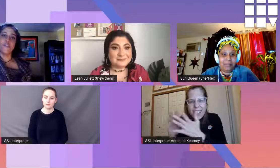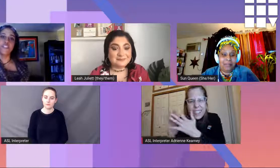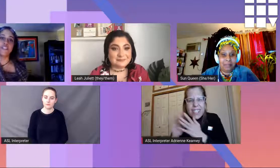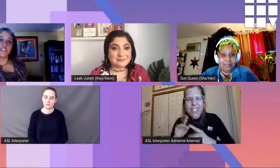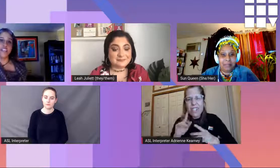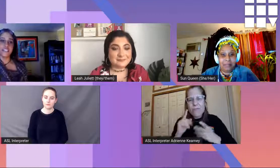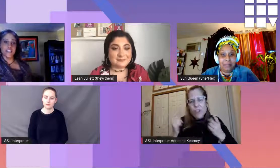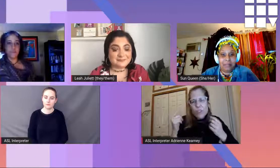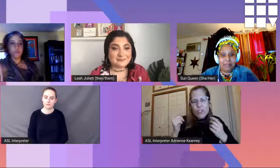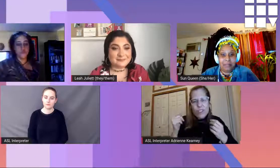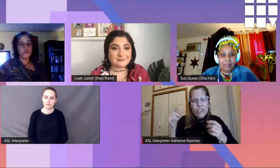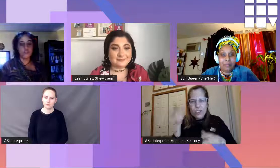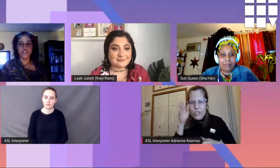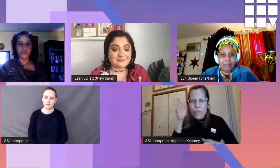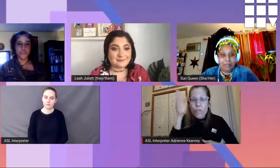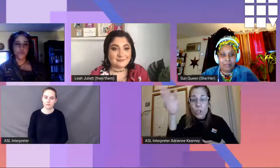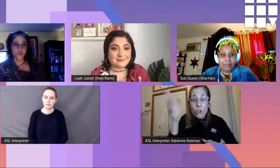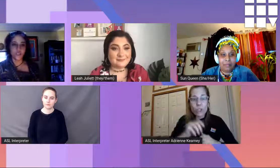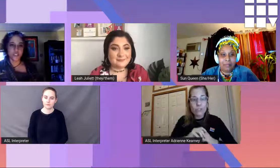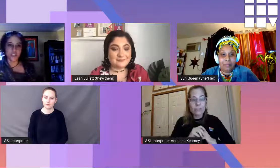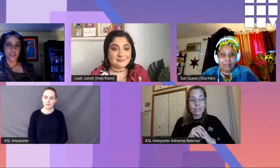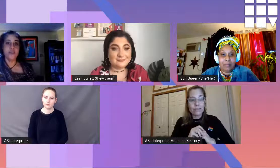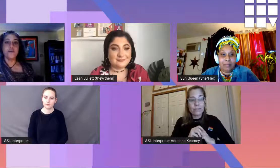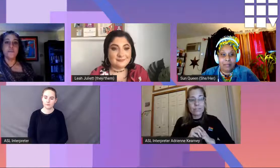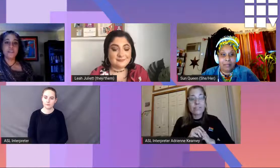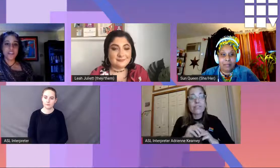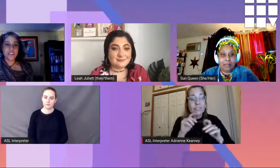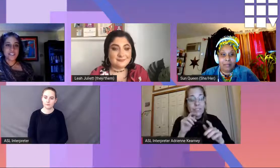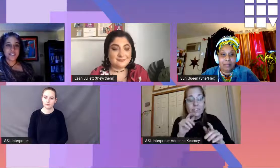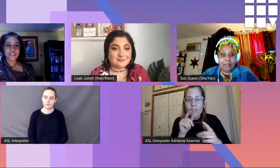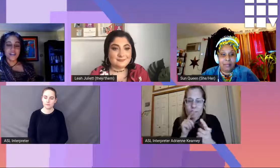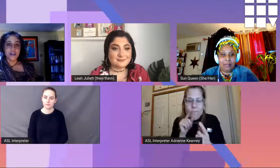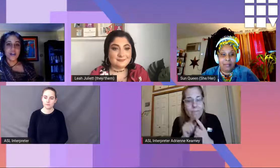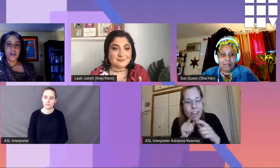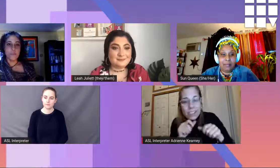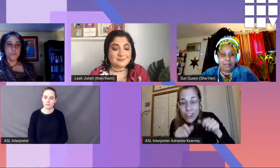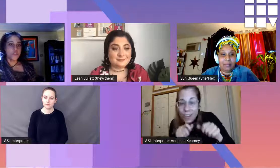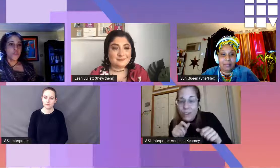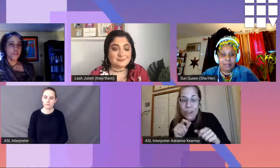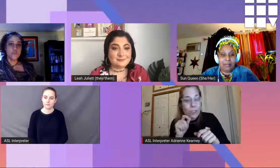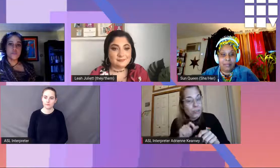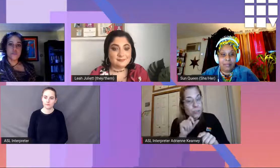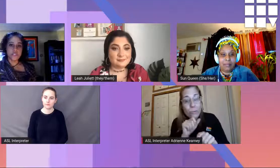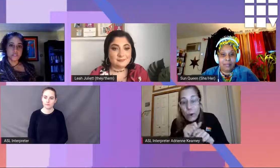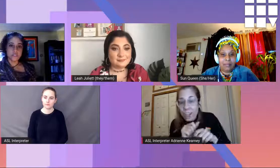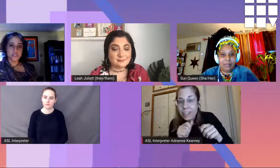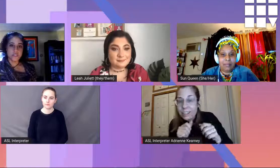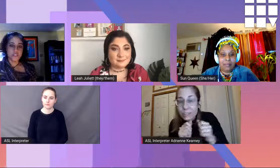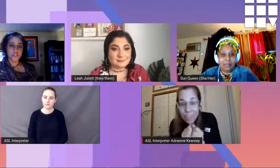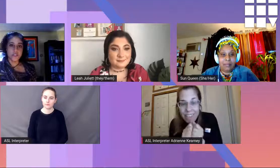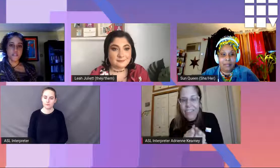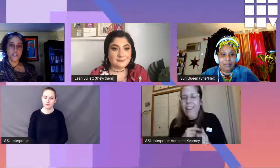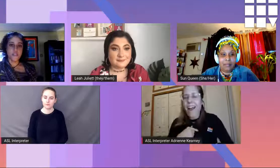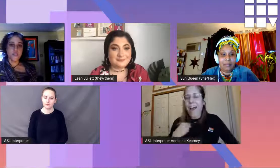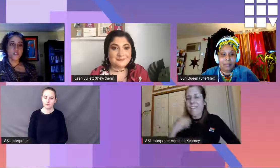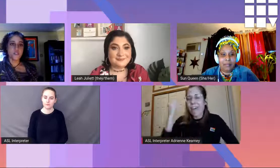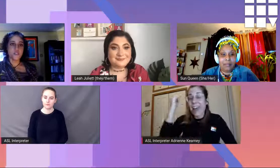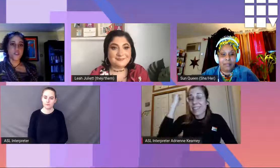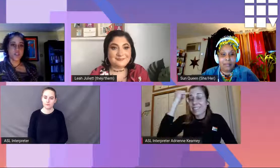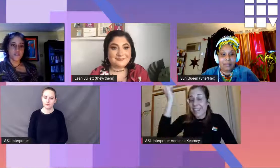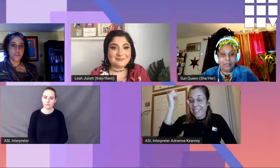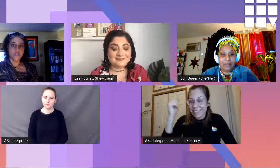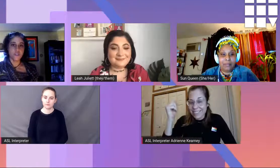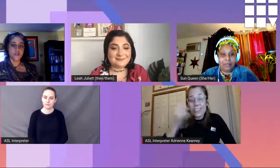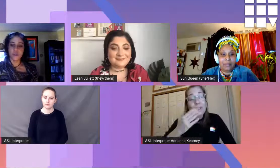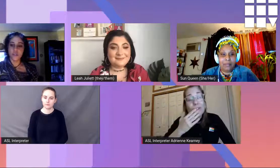future, authentically, not today because we met each other and we should be working together. But I've got ideas. So thank you so much, my sisters, for showing up today. Thank you so